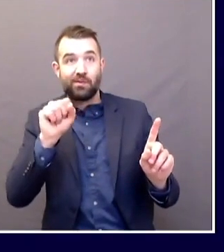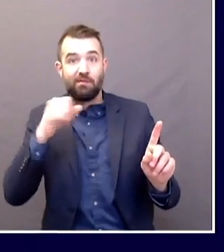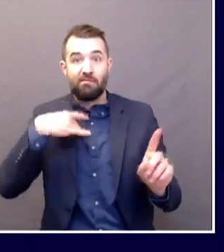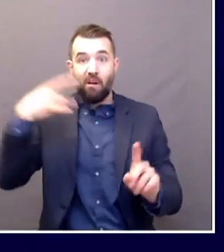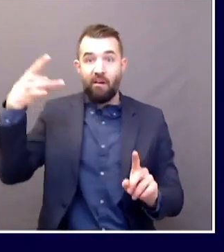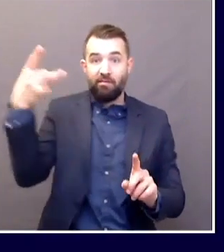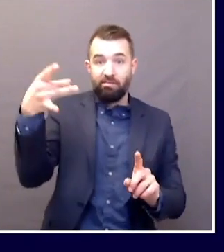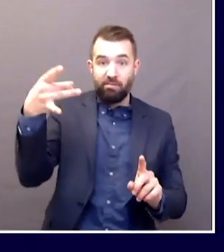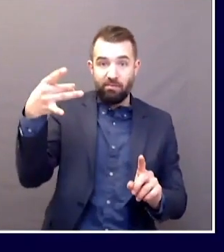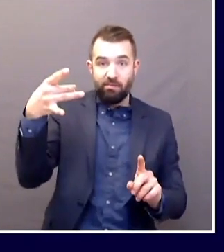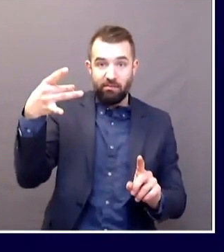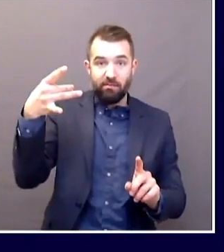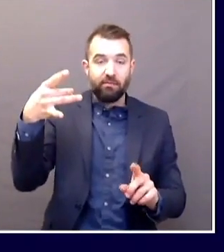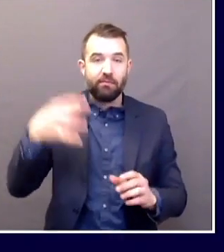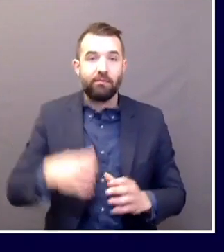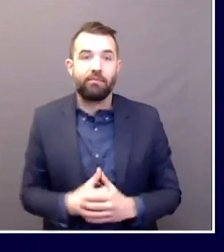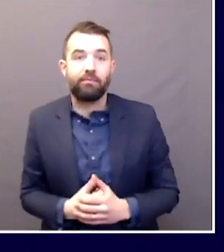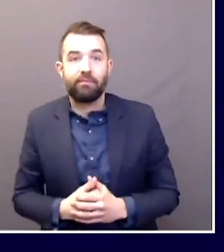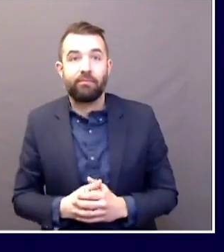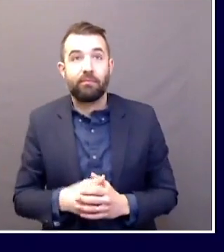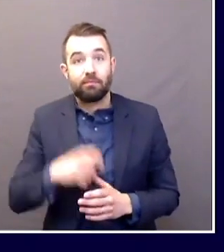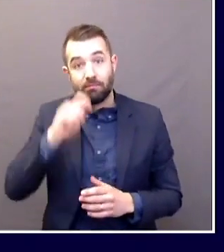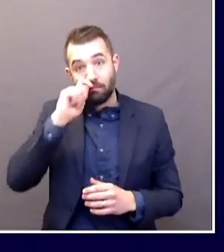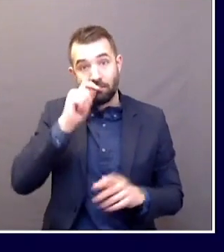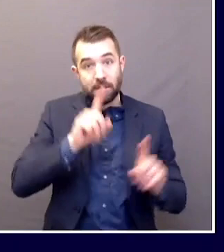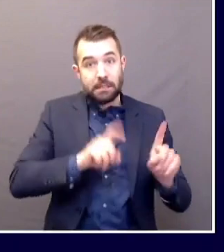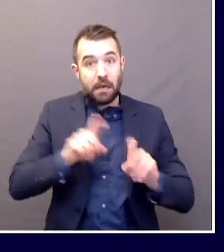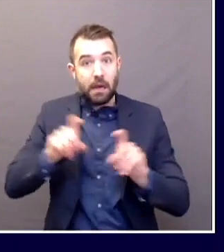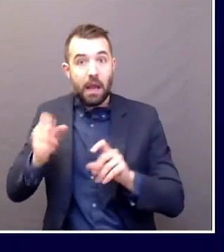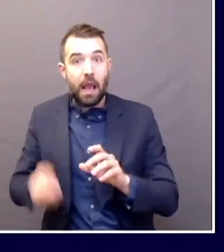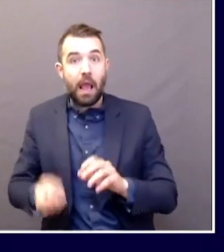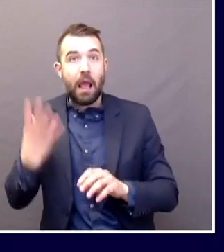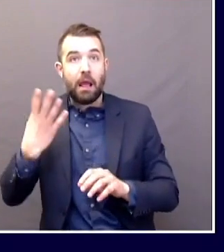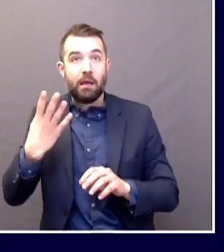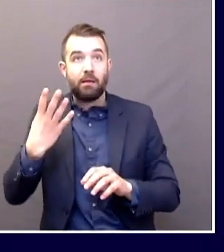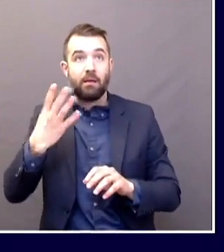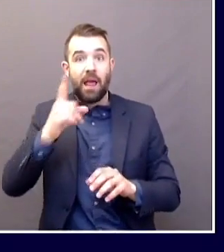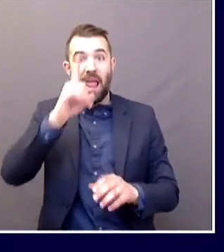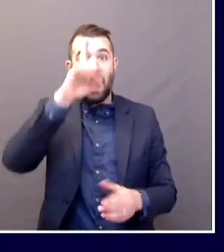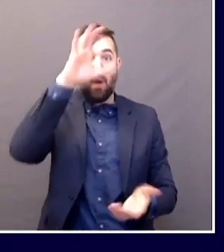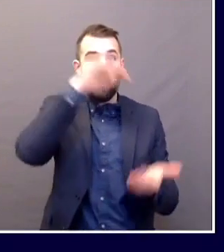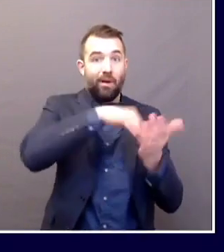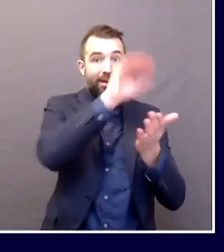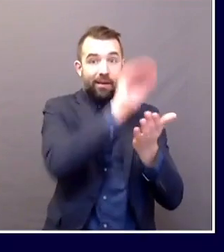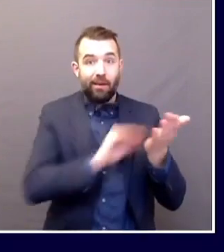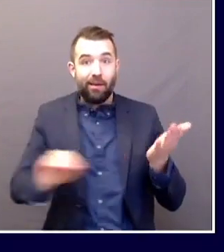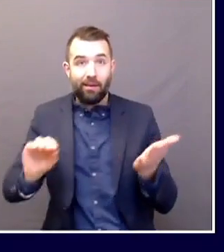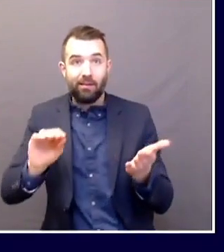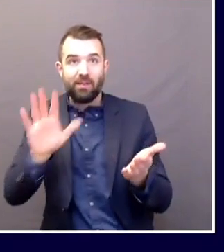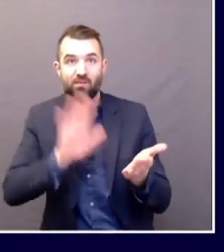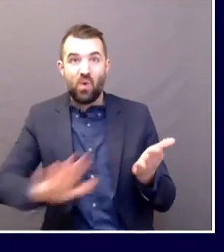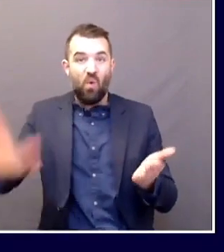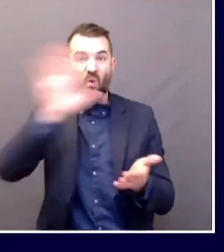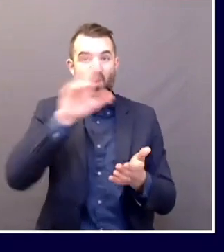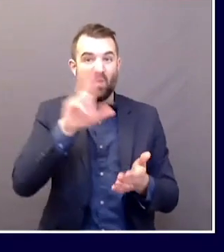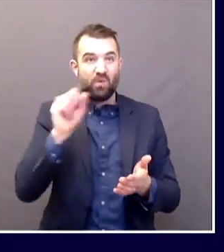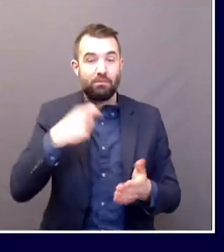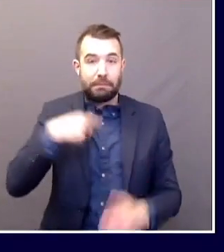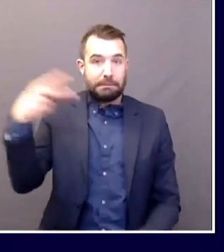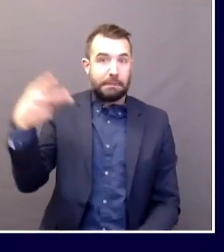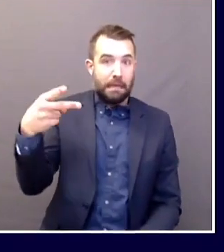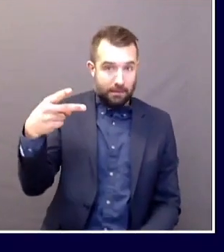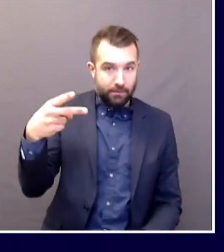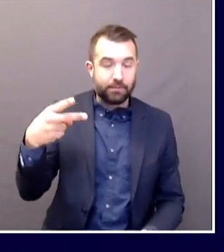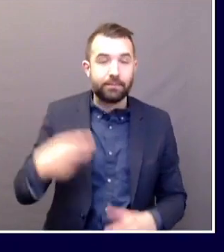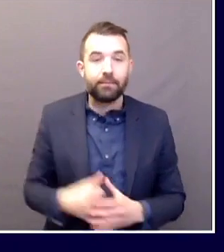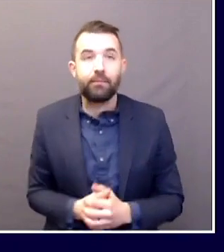is second lowest in the nation. We've administered more than 391,000 doses of